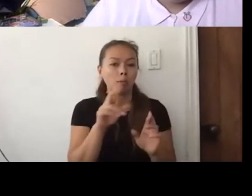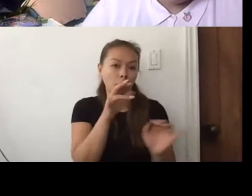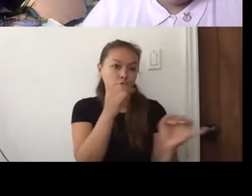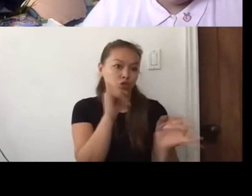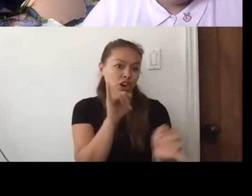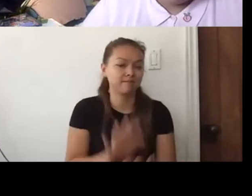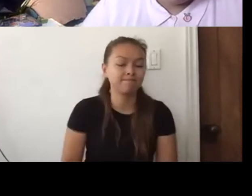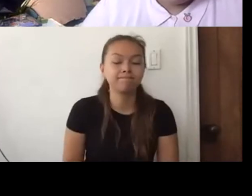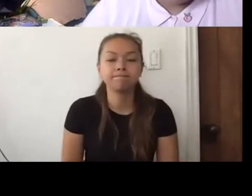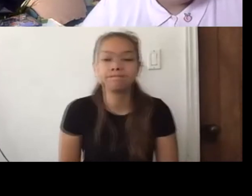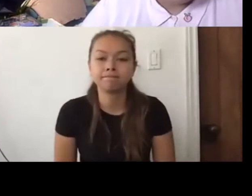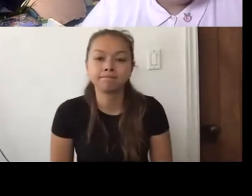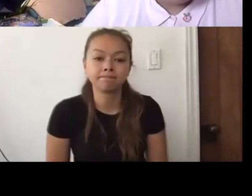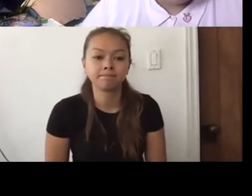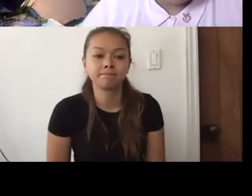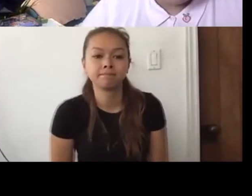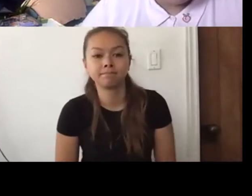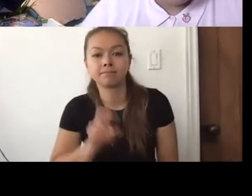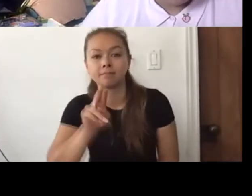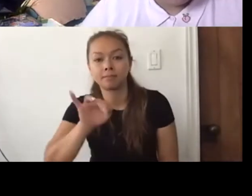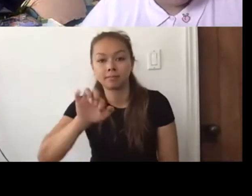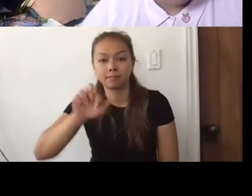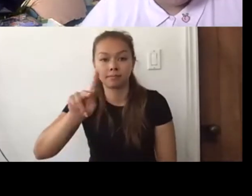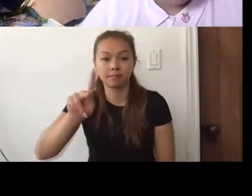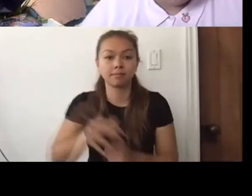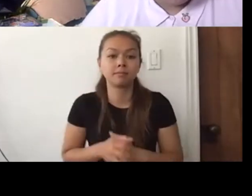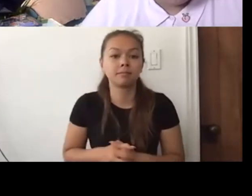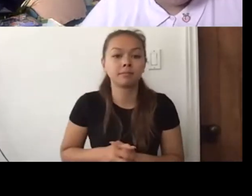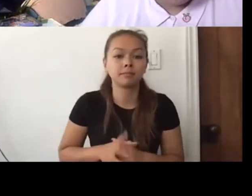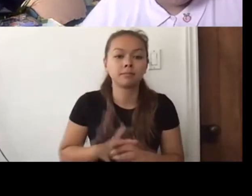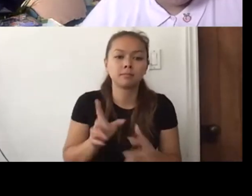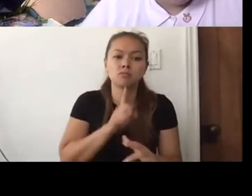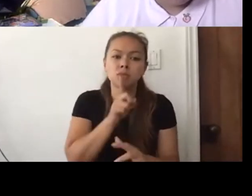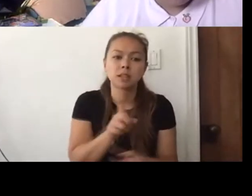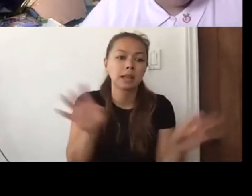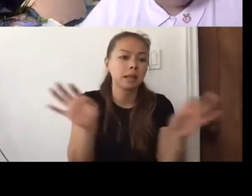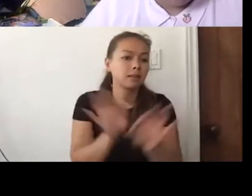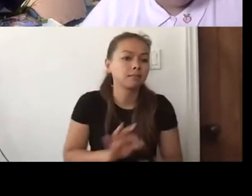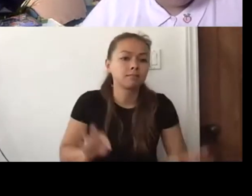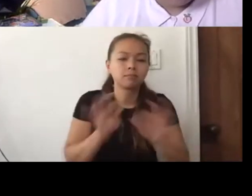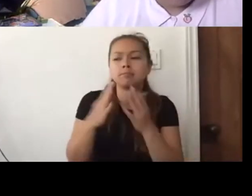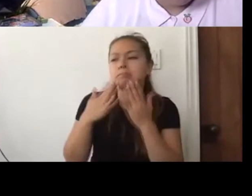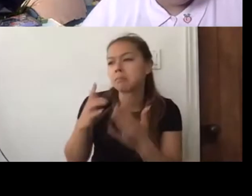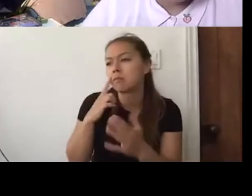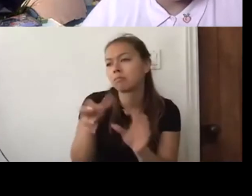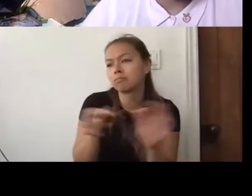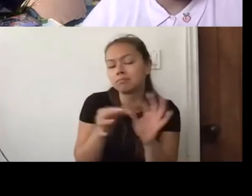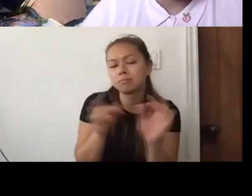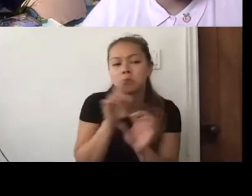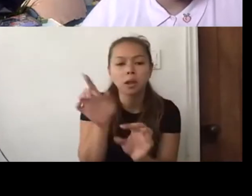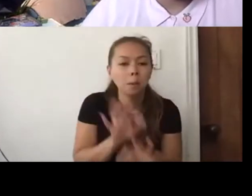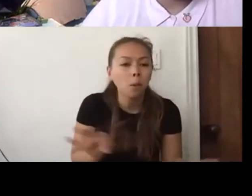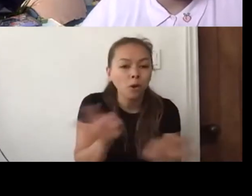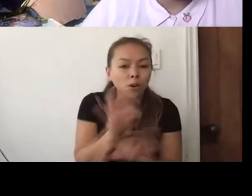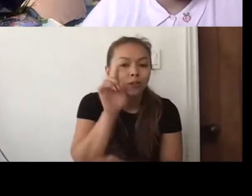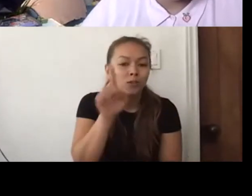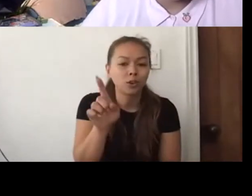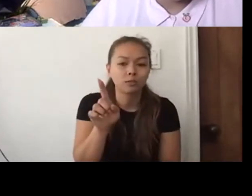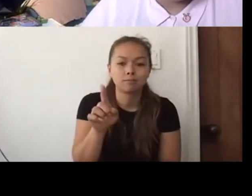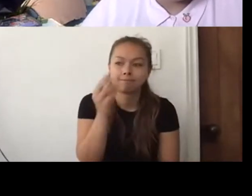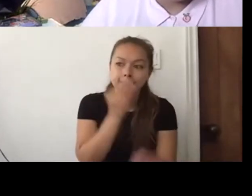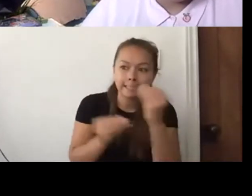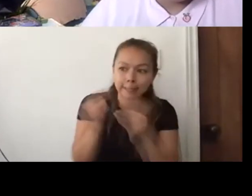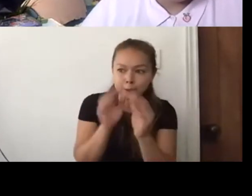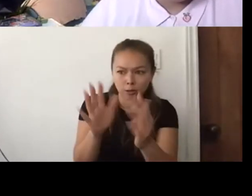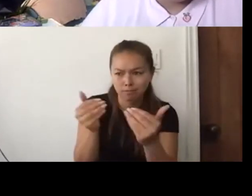Thanks so much, Kai. Very important to take care of our needs. So feel free to get some food in your body. Just a reminder to folks in the